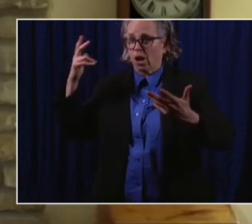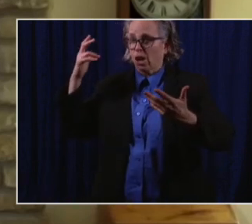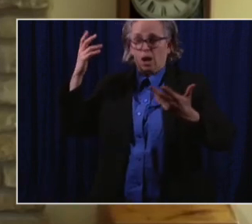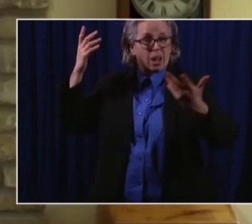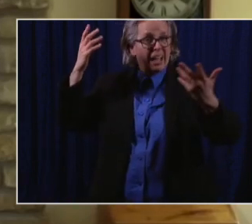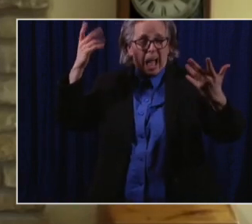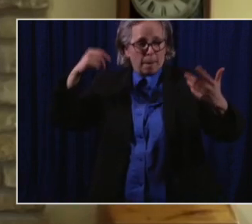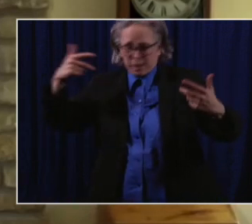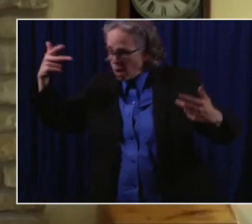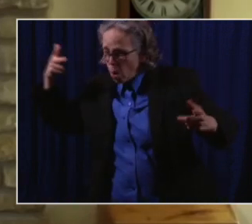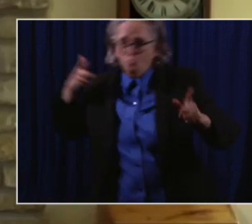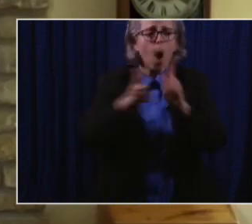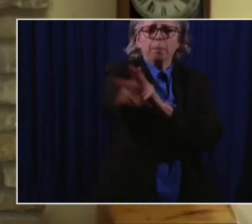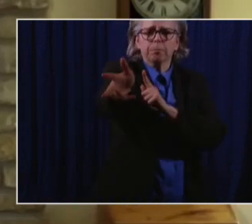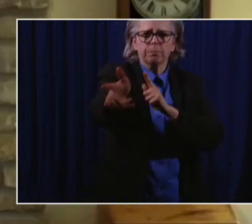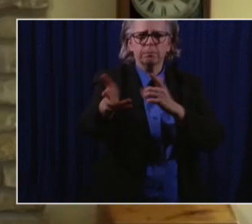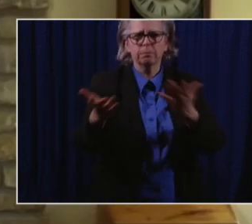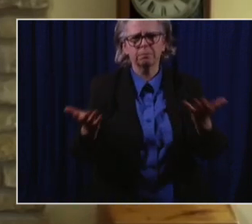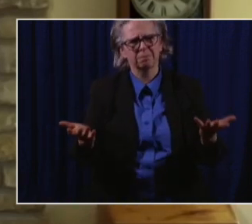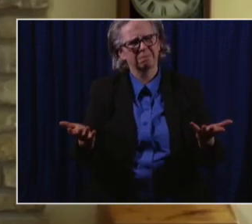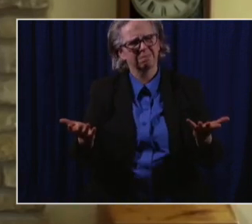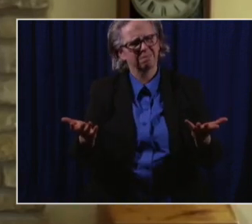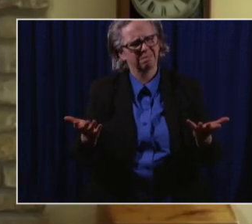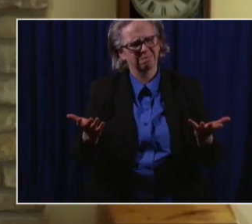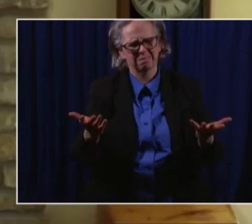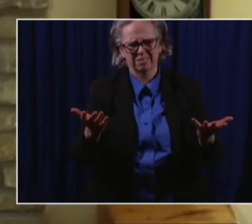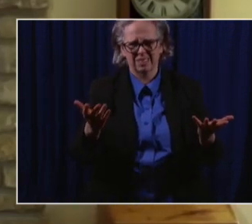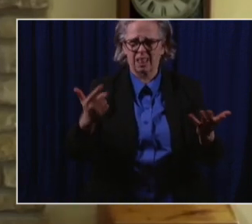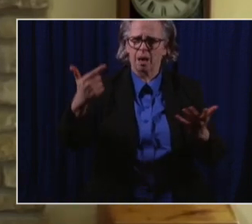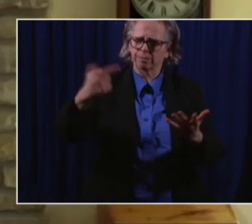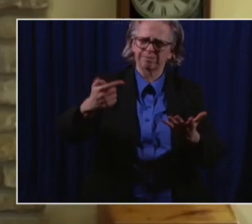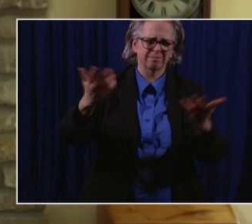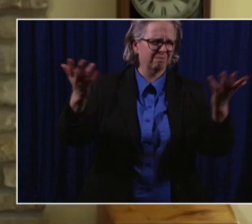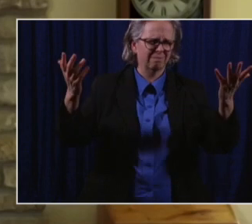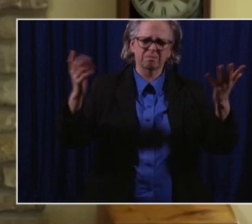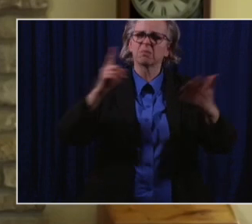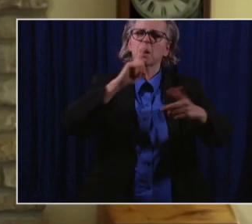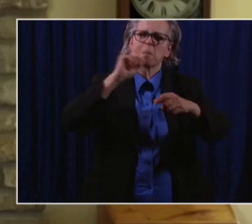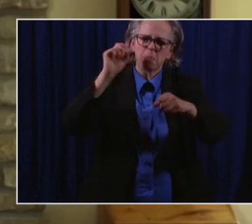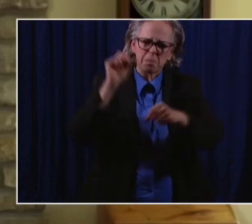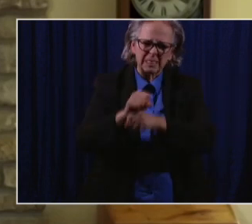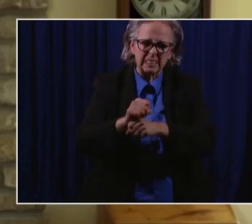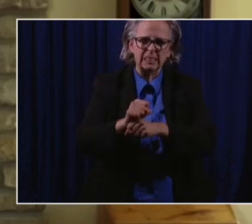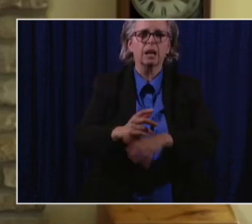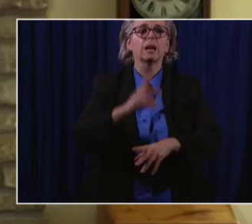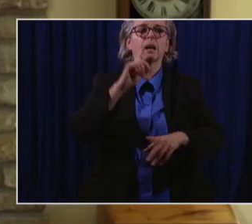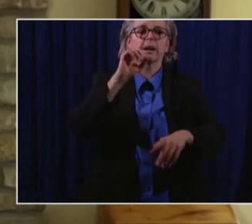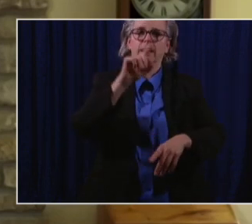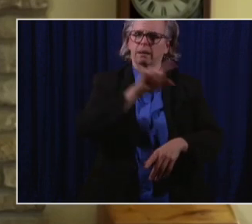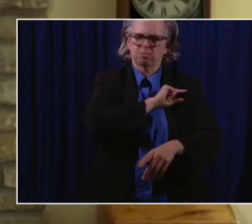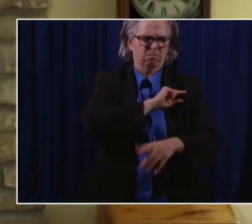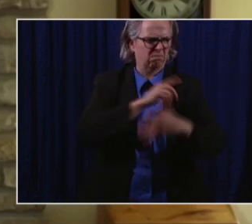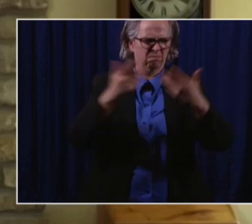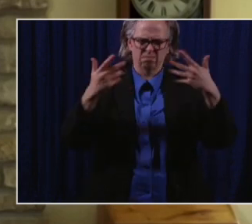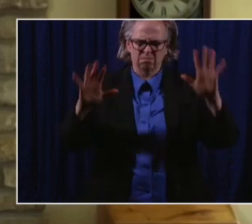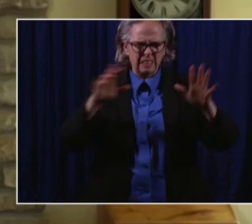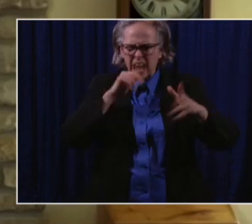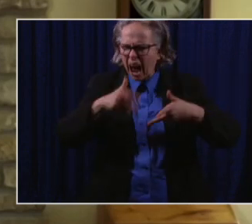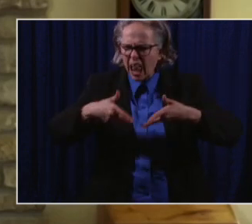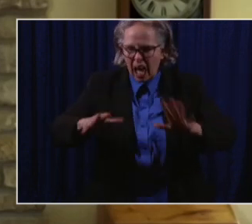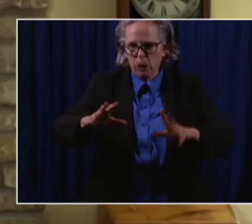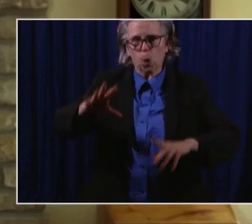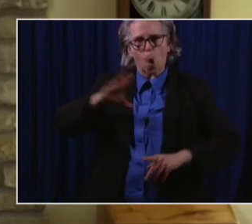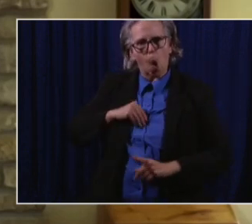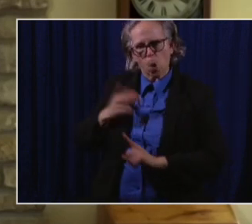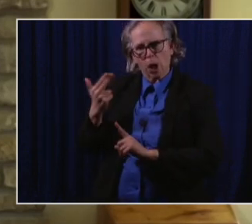public records, this suspect is a convicted felon prohibited from having a gun. In fact, the suspect